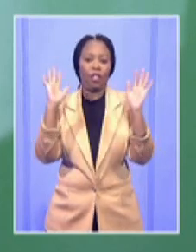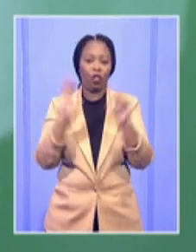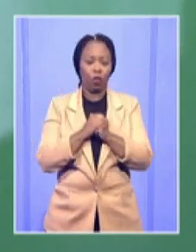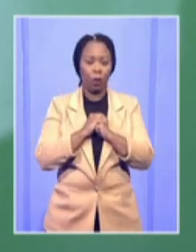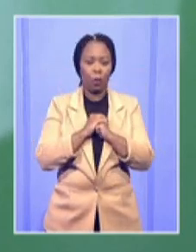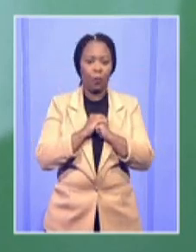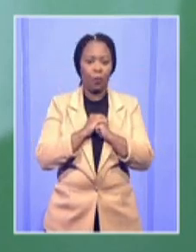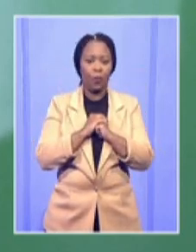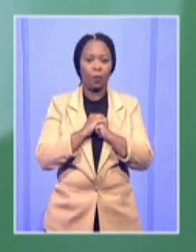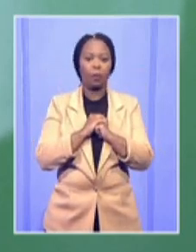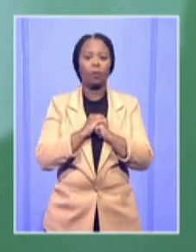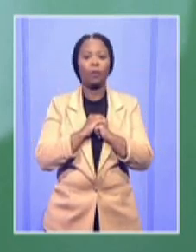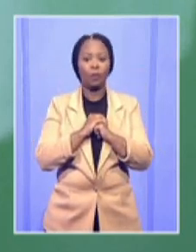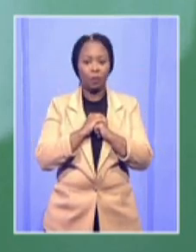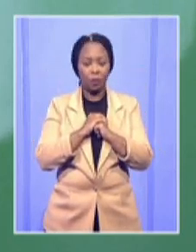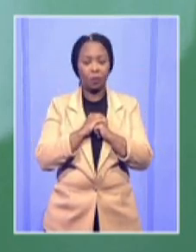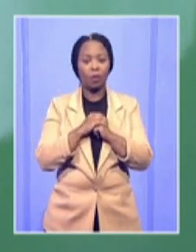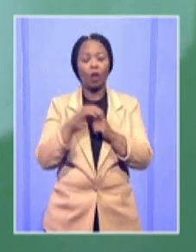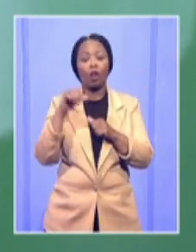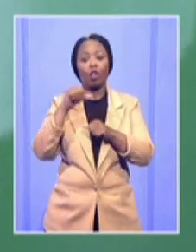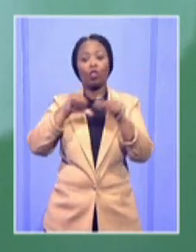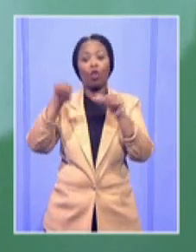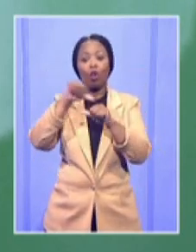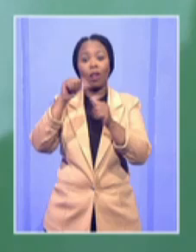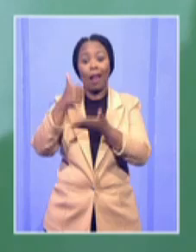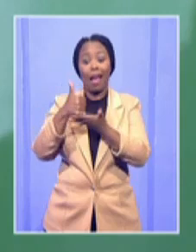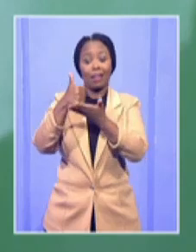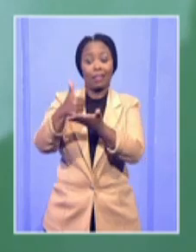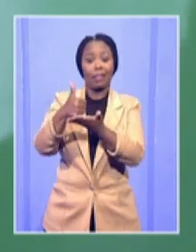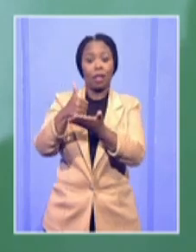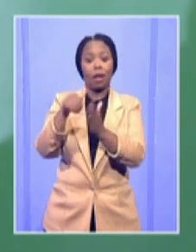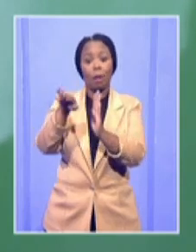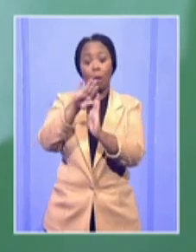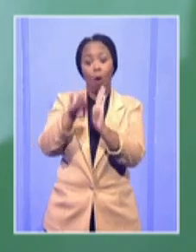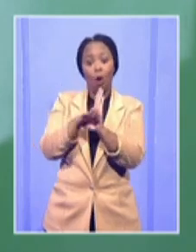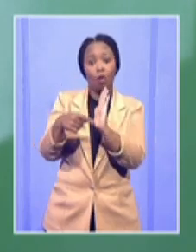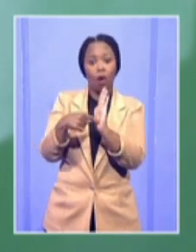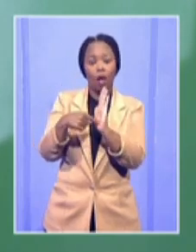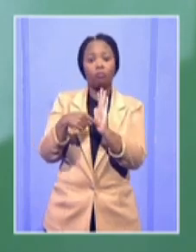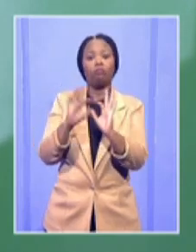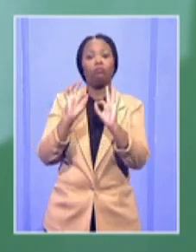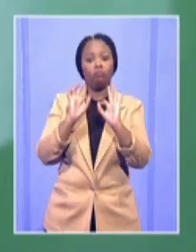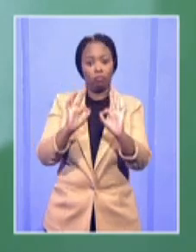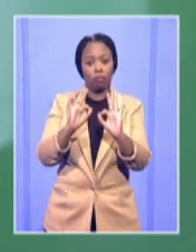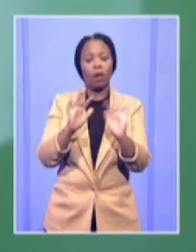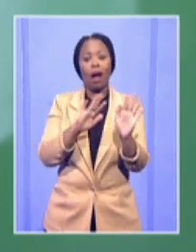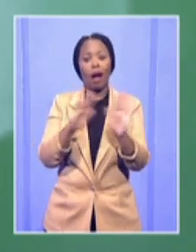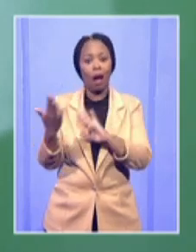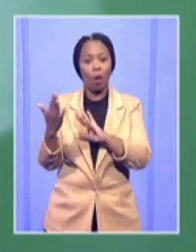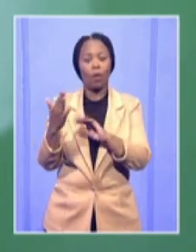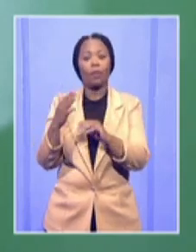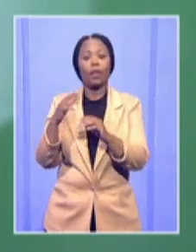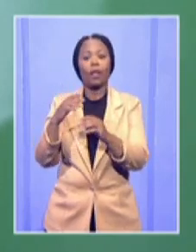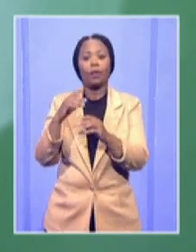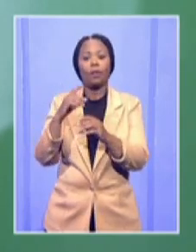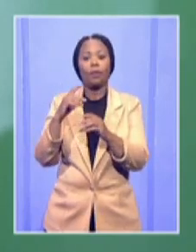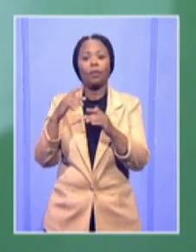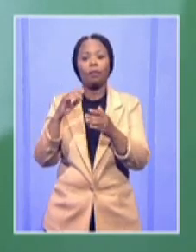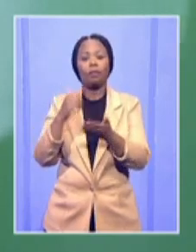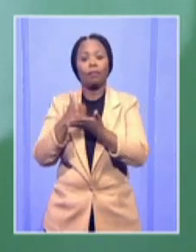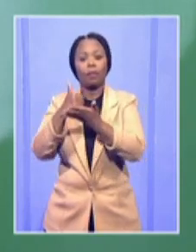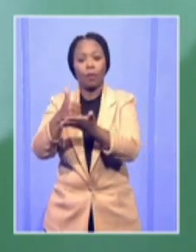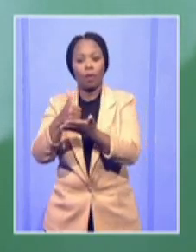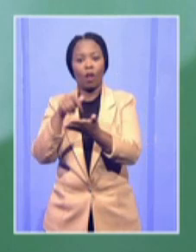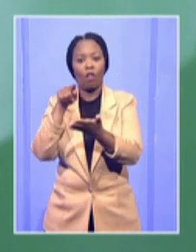The extension of the social assistance program has been effected through the Social Relief of Distress Grant until